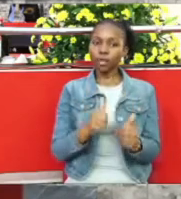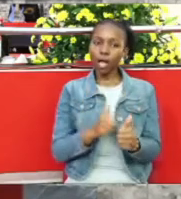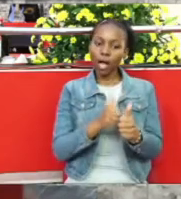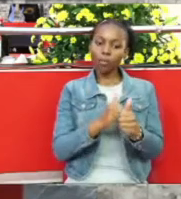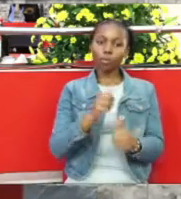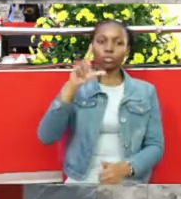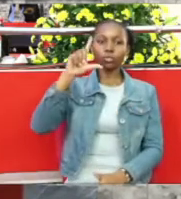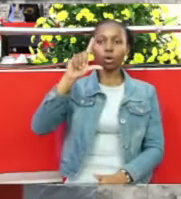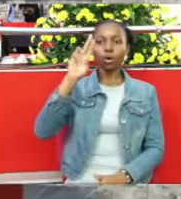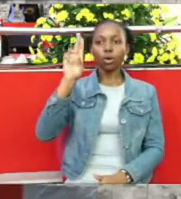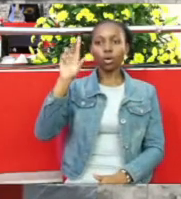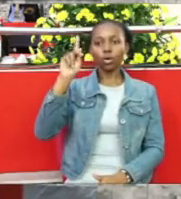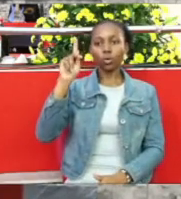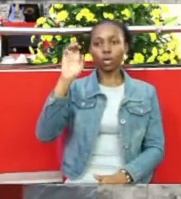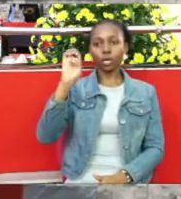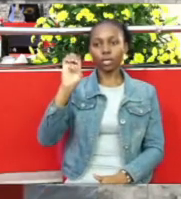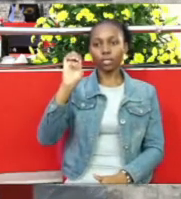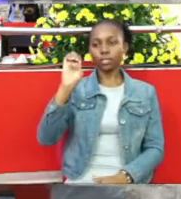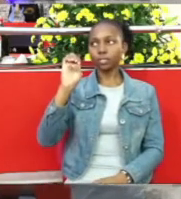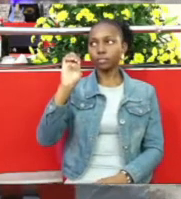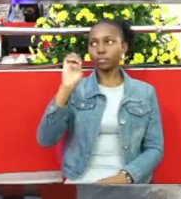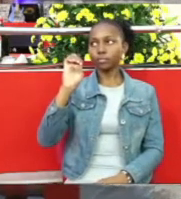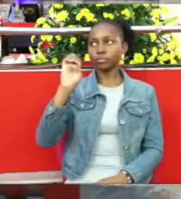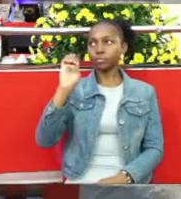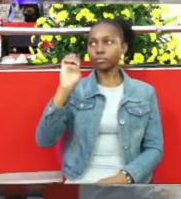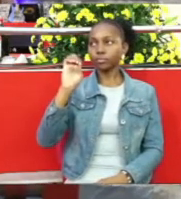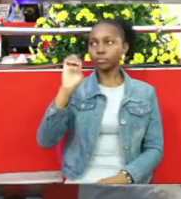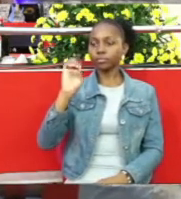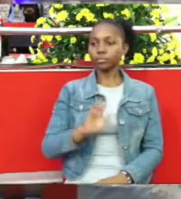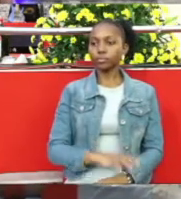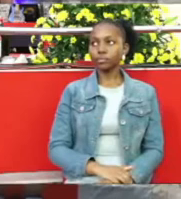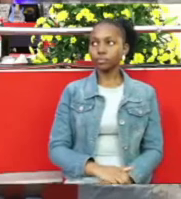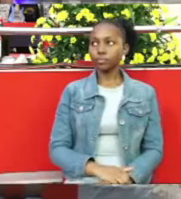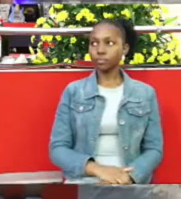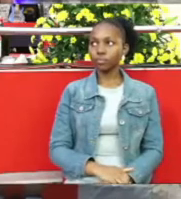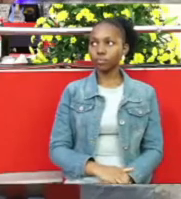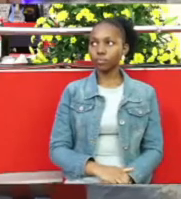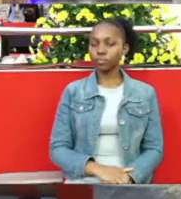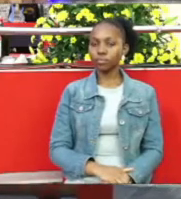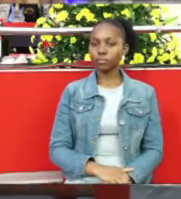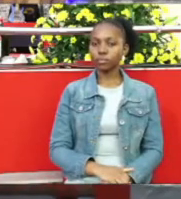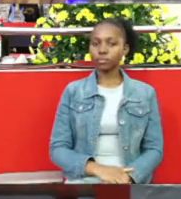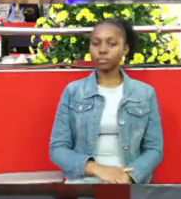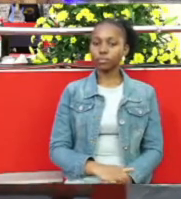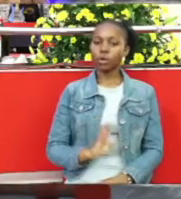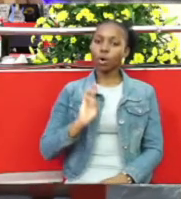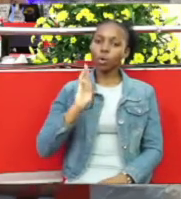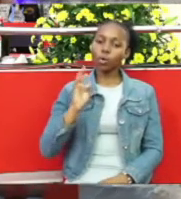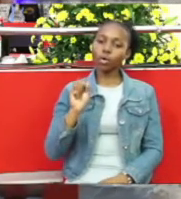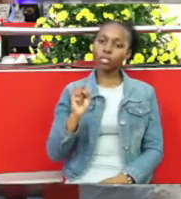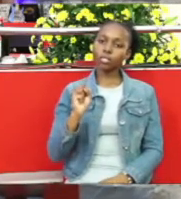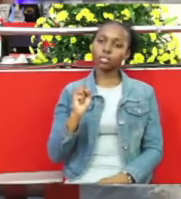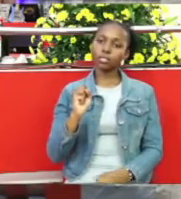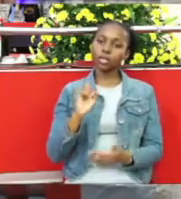Dr. Luke. Andiko hili la nguvu ambalo mtumishi Luke ama daktari Luke was sharing to the body of Christ.